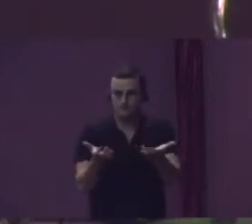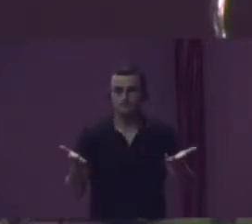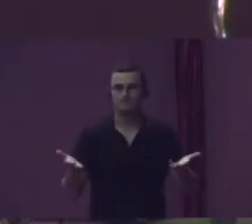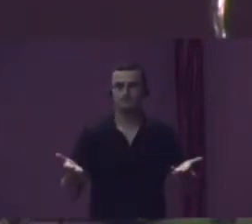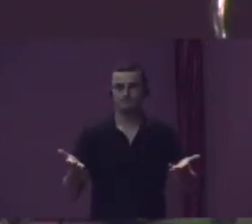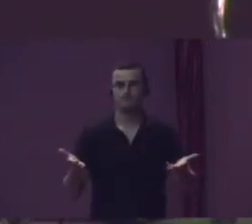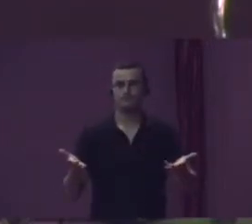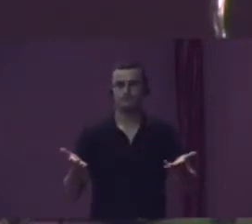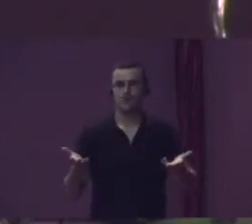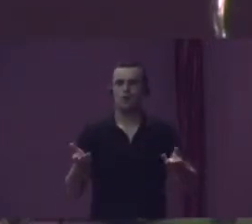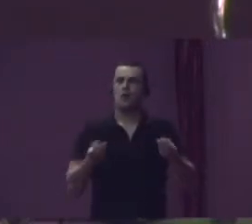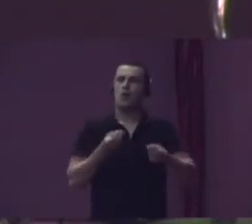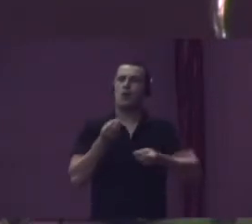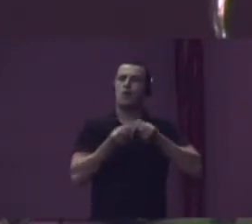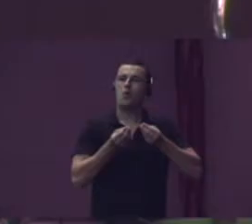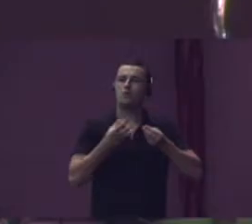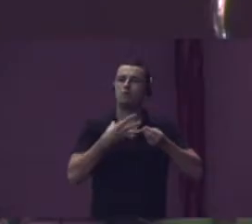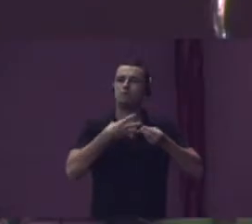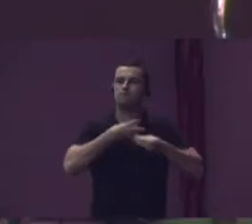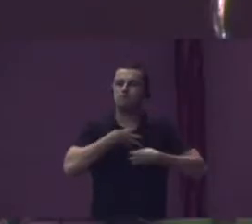the medicalization of birthing